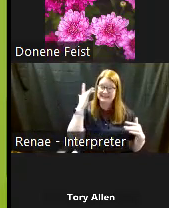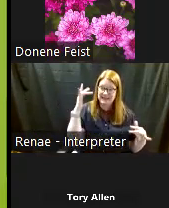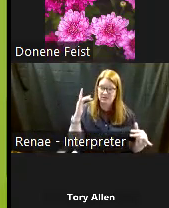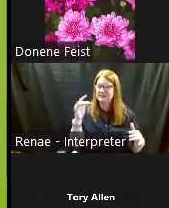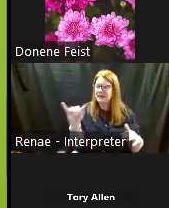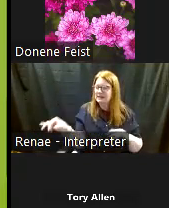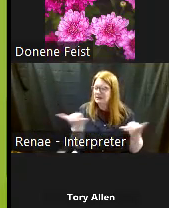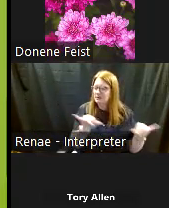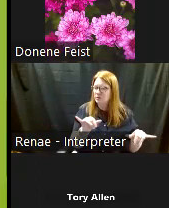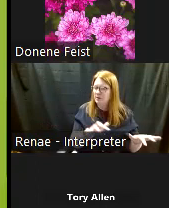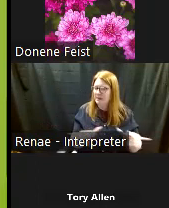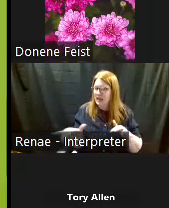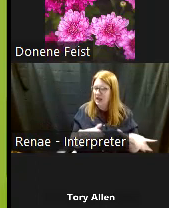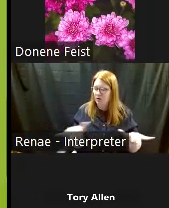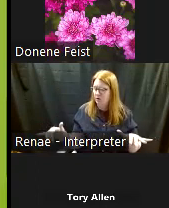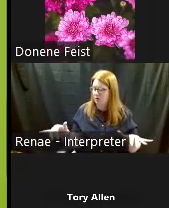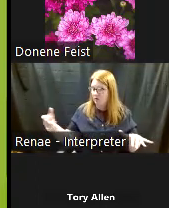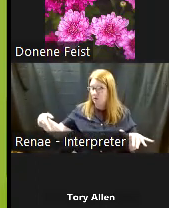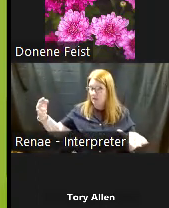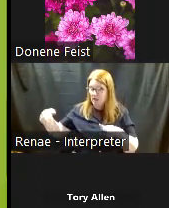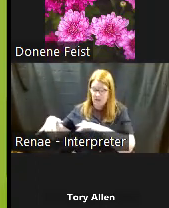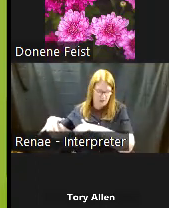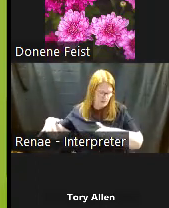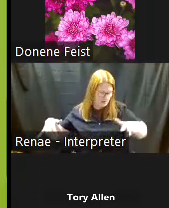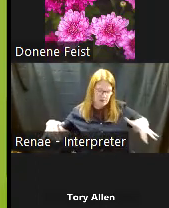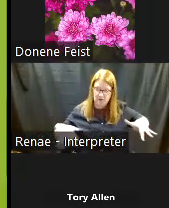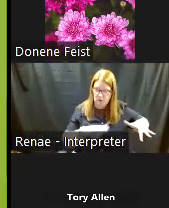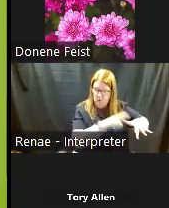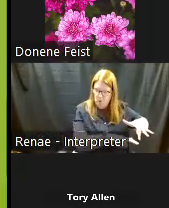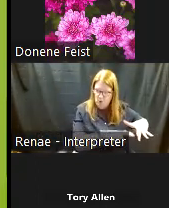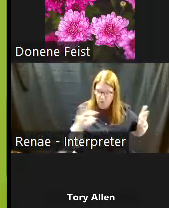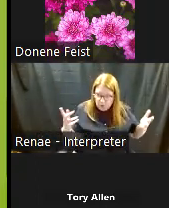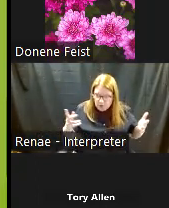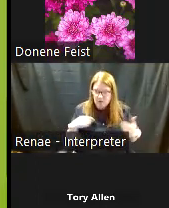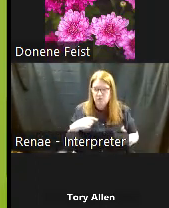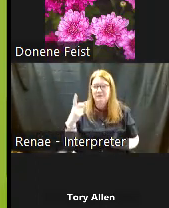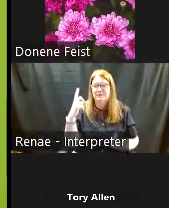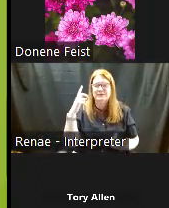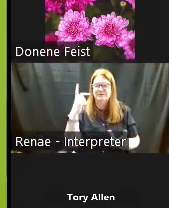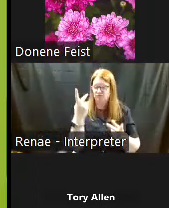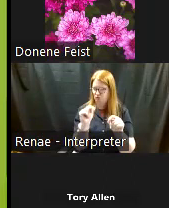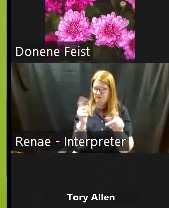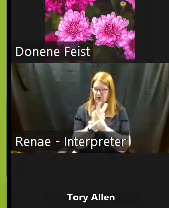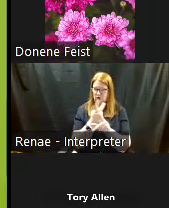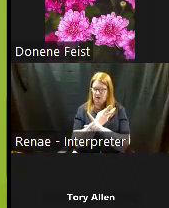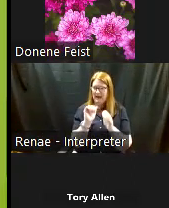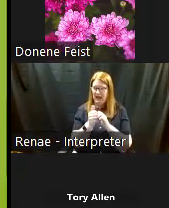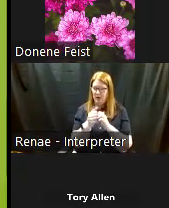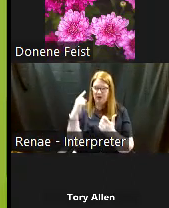sure we're sampling different sounds along the spectrum to determine how baby is hearing all of the sounds, not just,